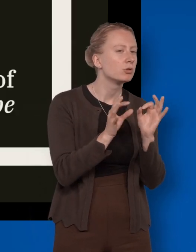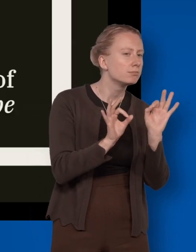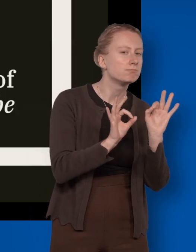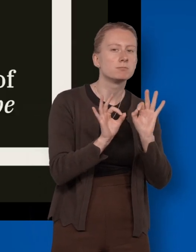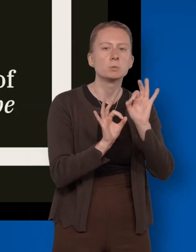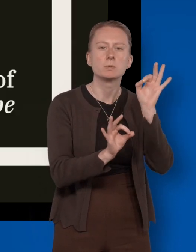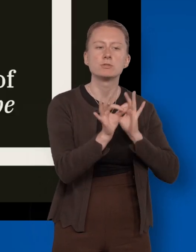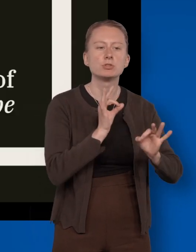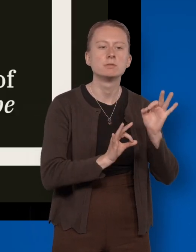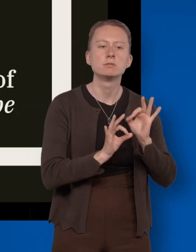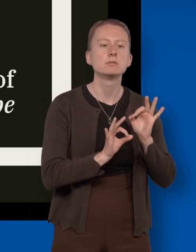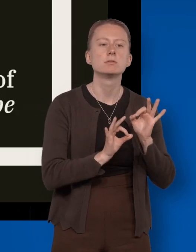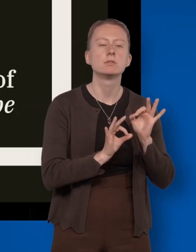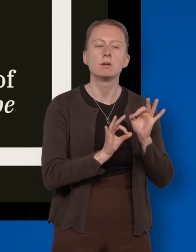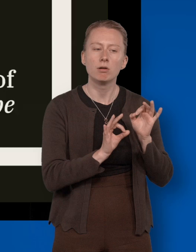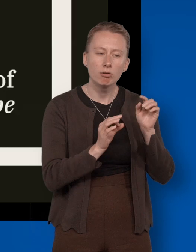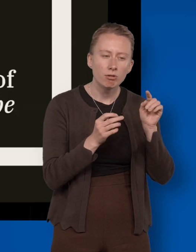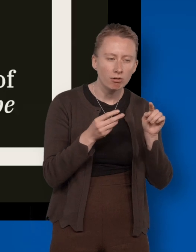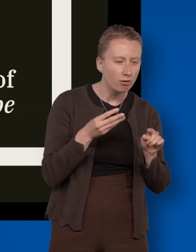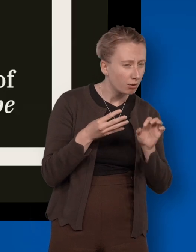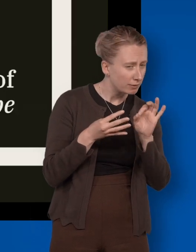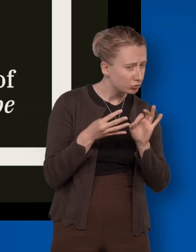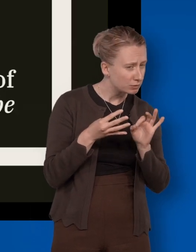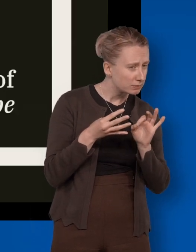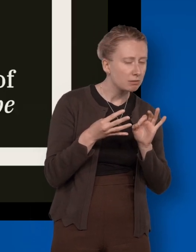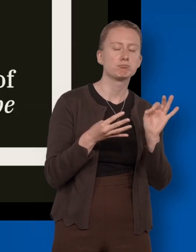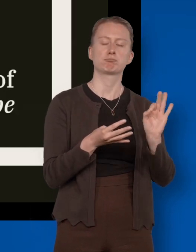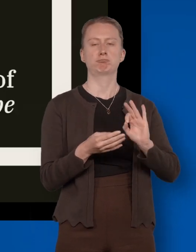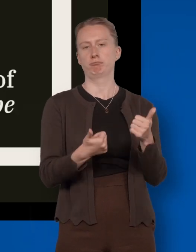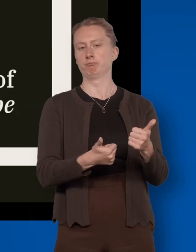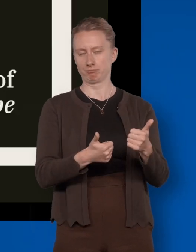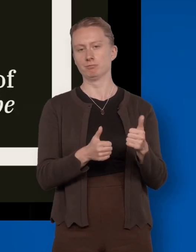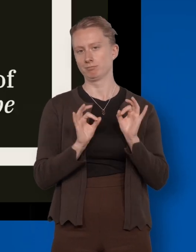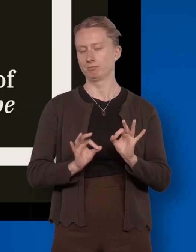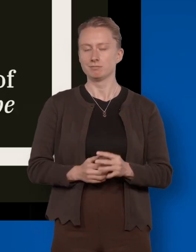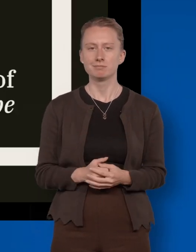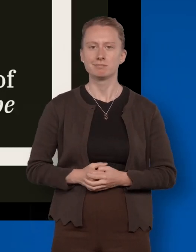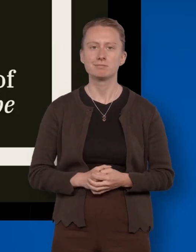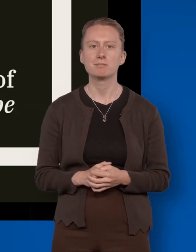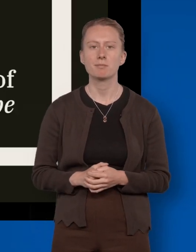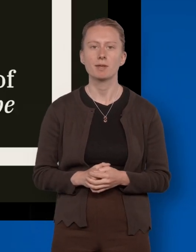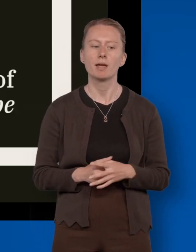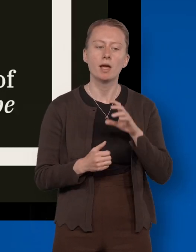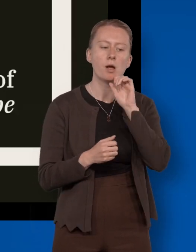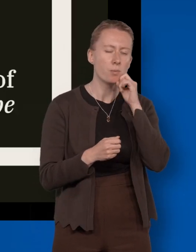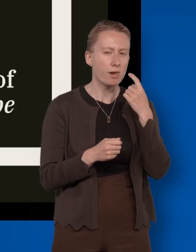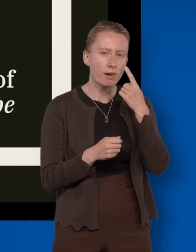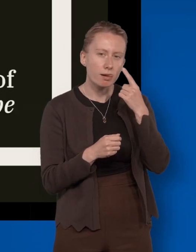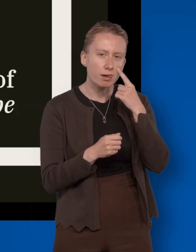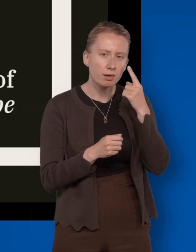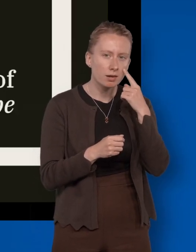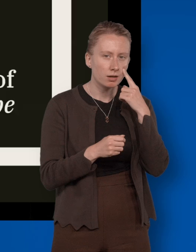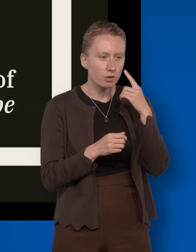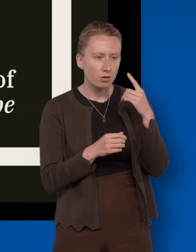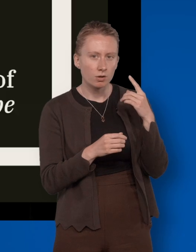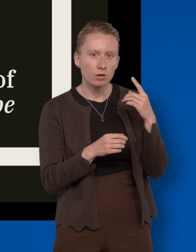Okay, there are some questions. No questions yet. Okay. I'll keep an eye out on the chat. So if there are questions